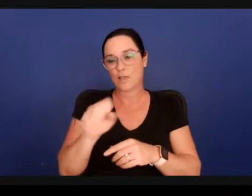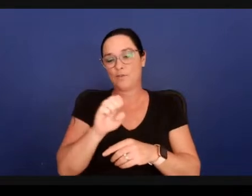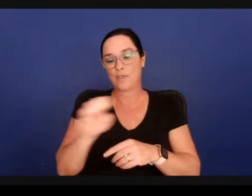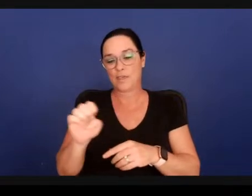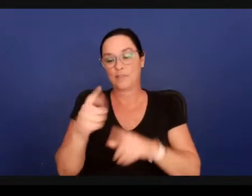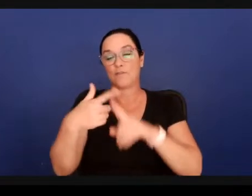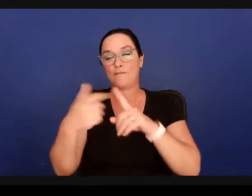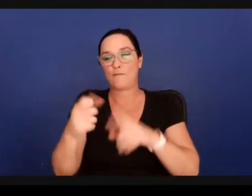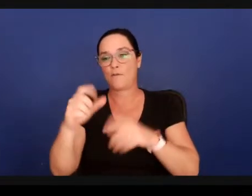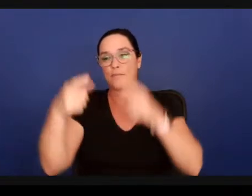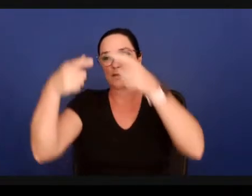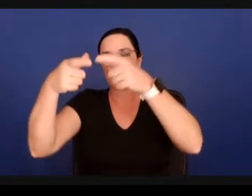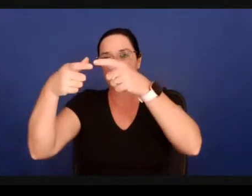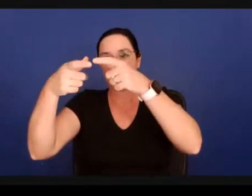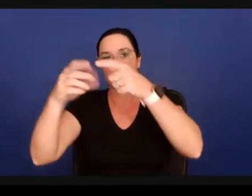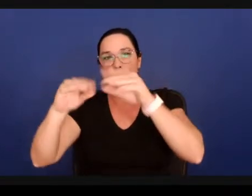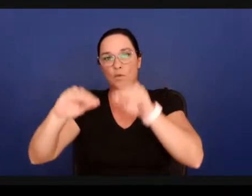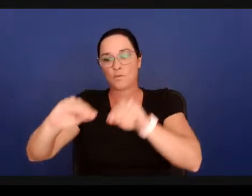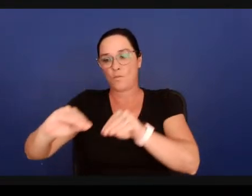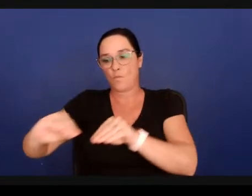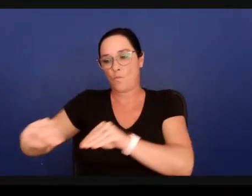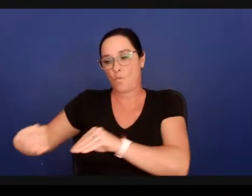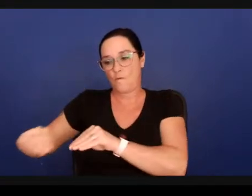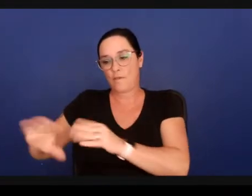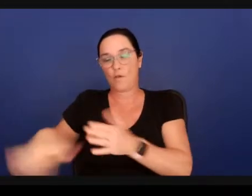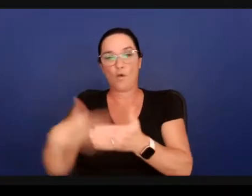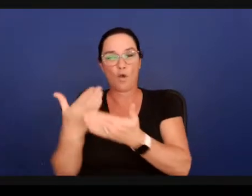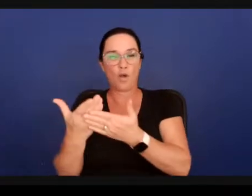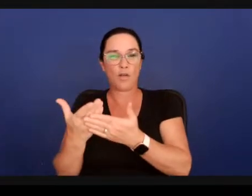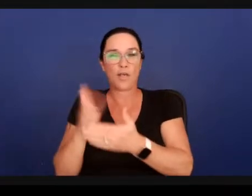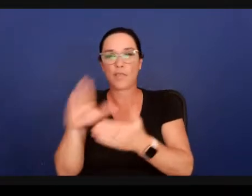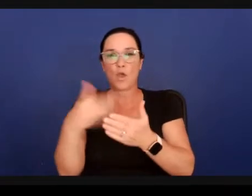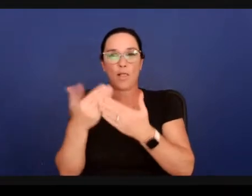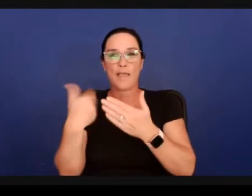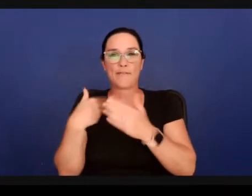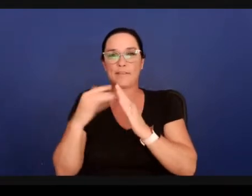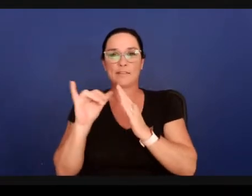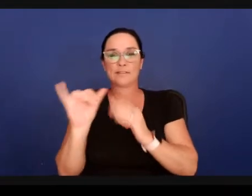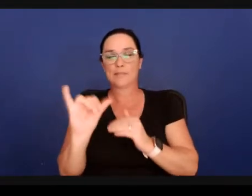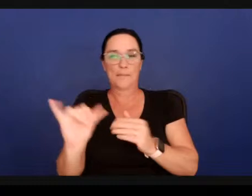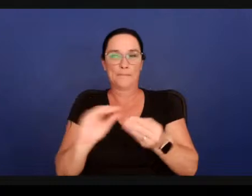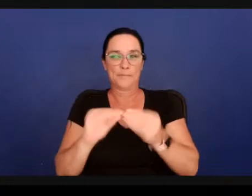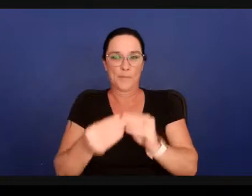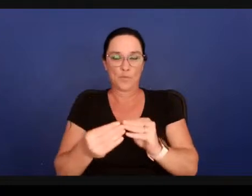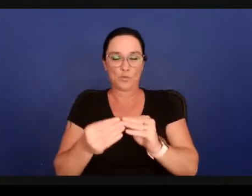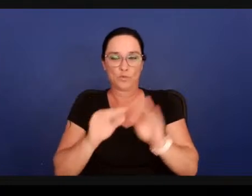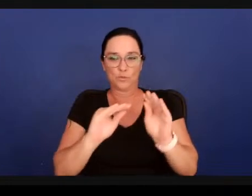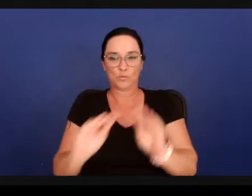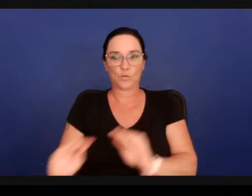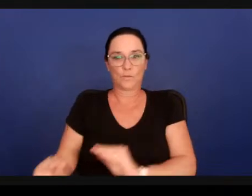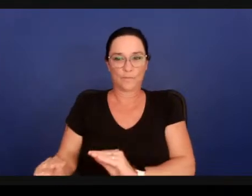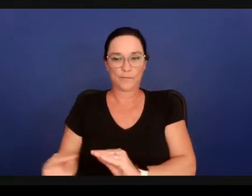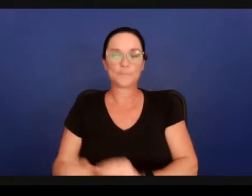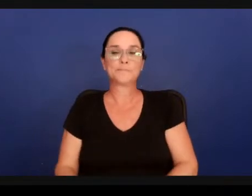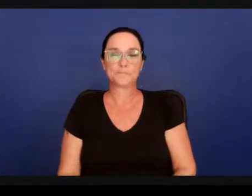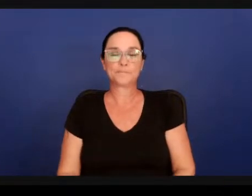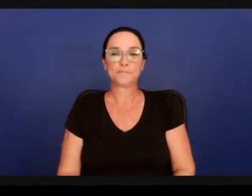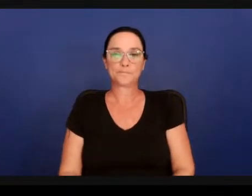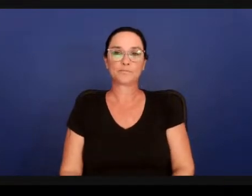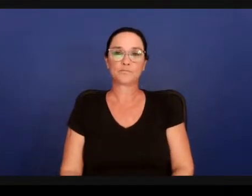as a whole unit over. So that's why they're all showing the same signal and everything is syncing That's the key